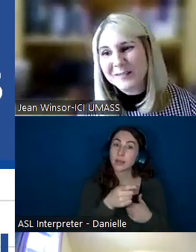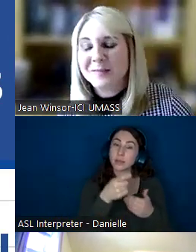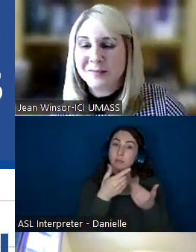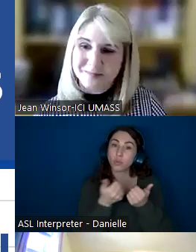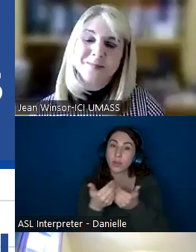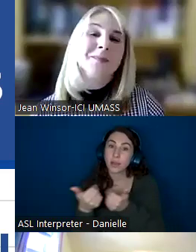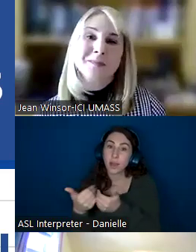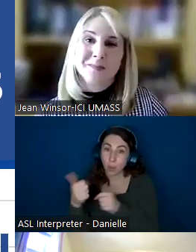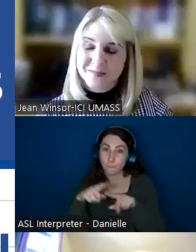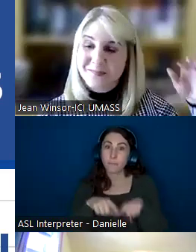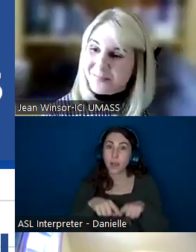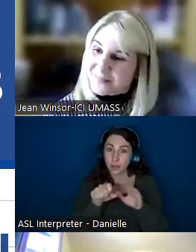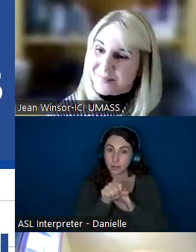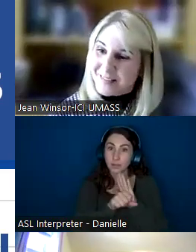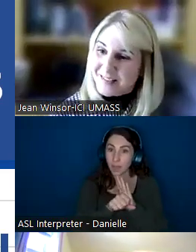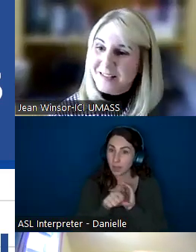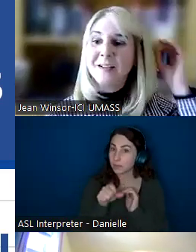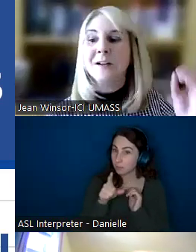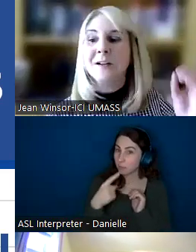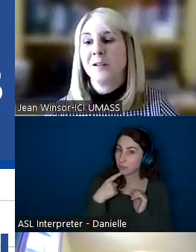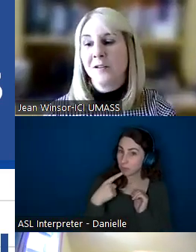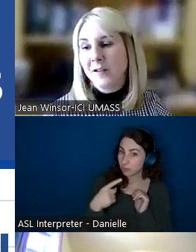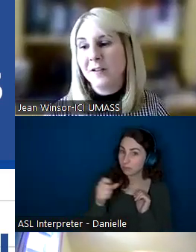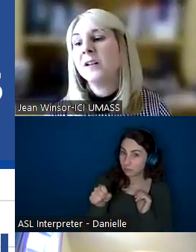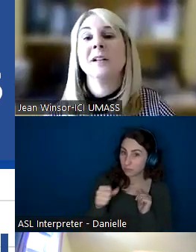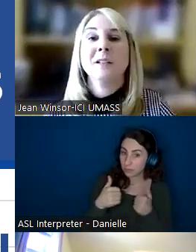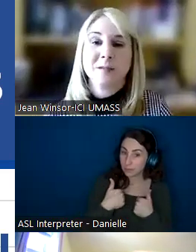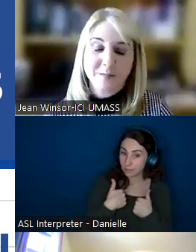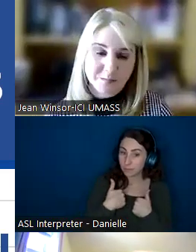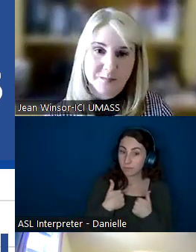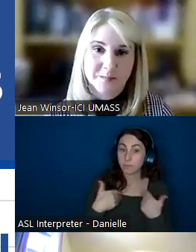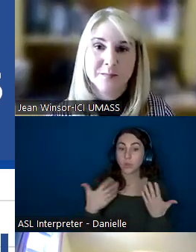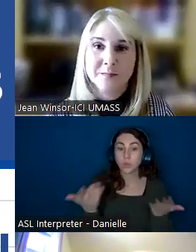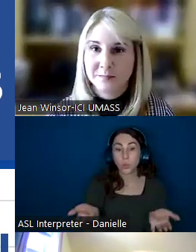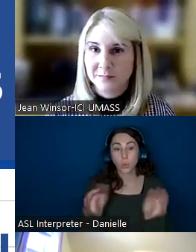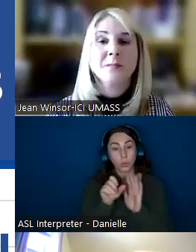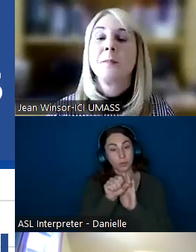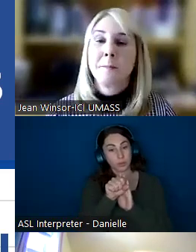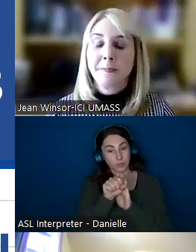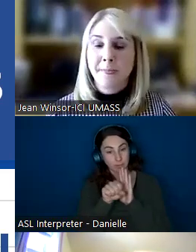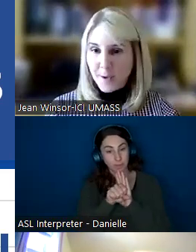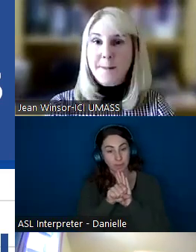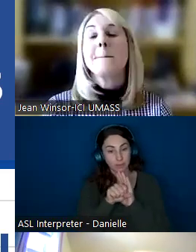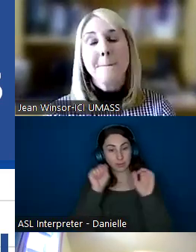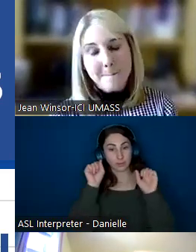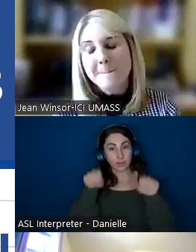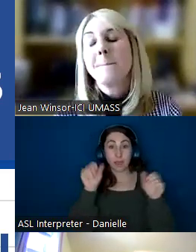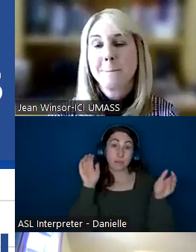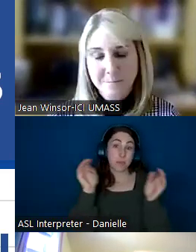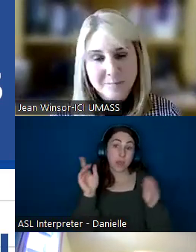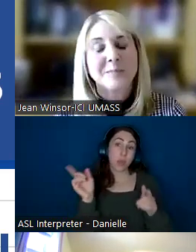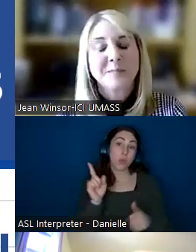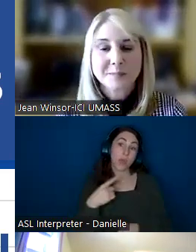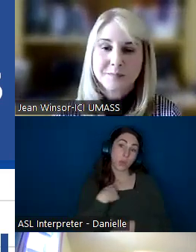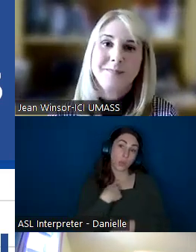I think you mentioned that. So, you know, states can, you know, view a comparison, kind of know where they are with